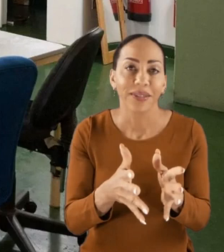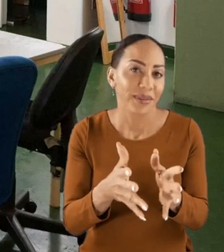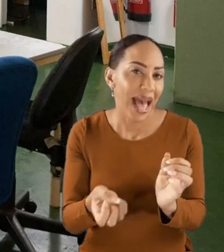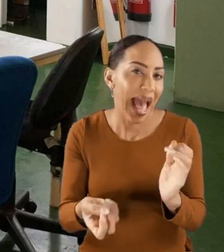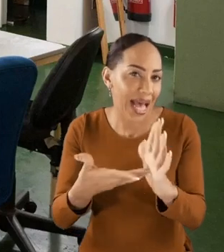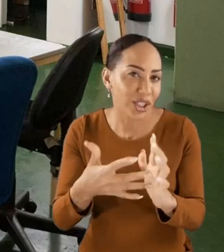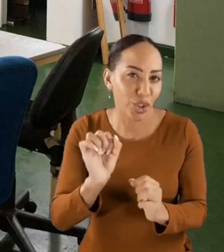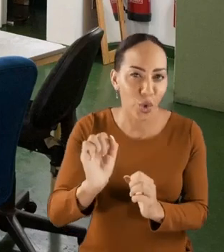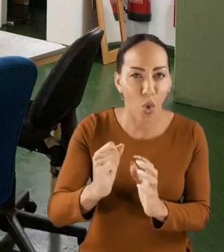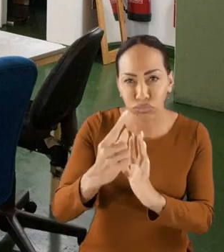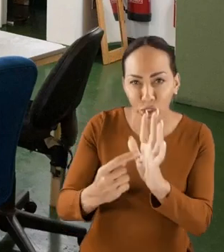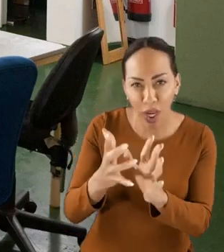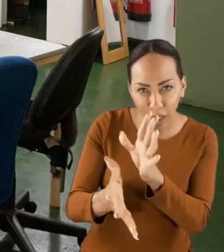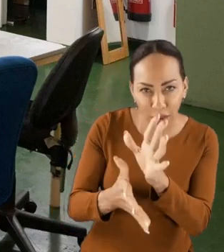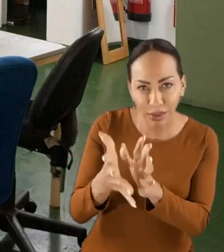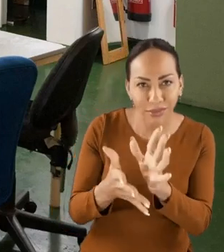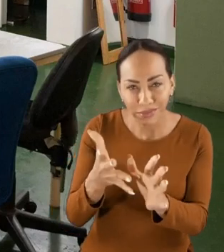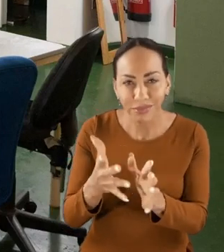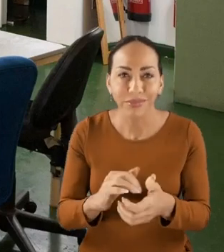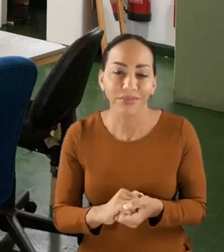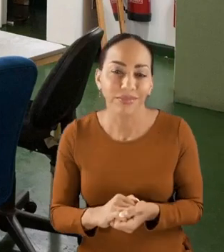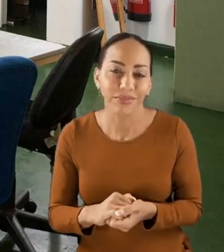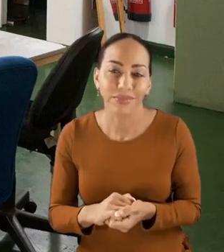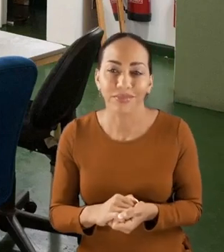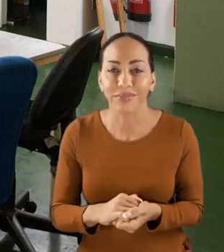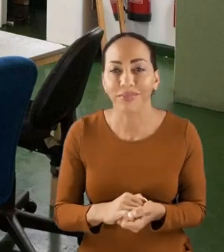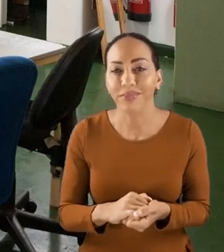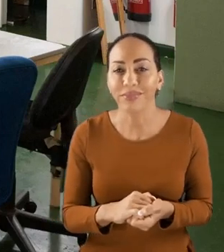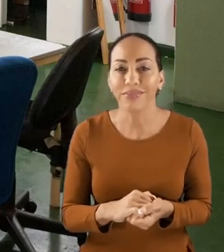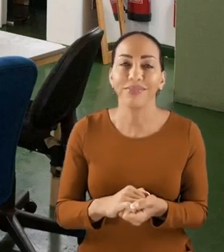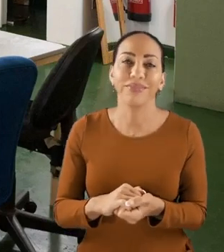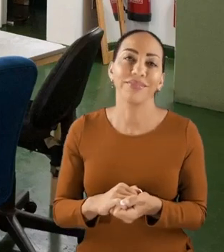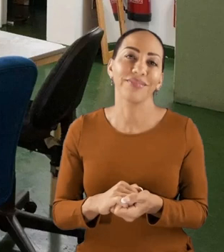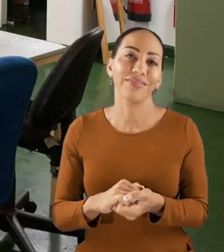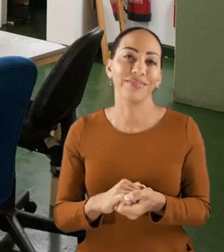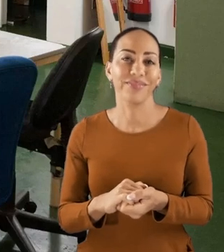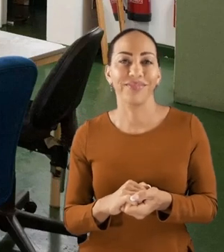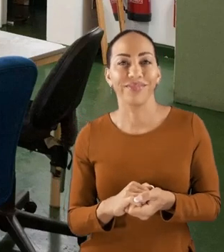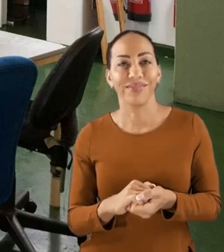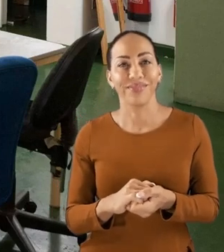collateral to that, that adds to it, that is something else other than it, that is more